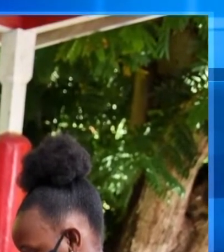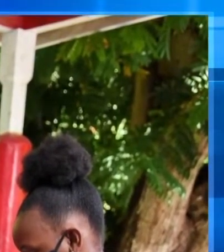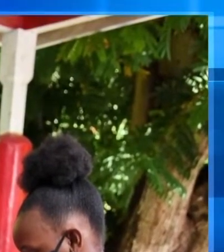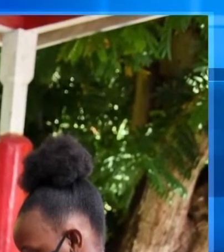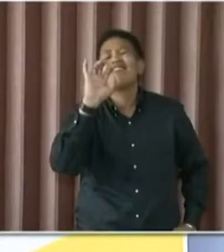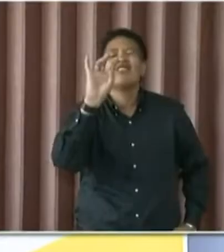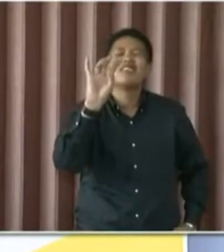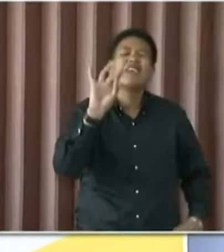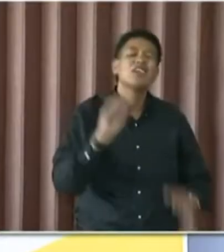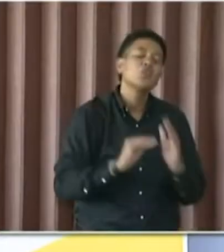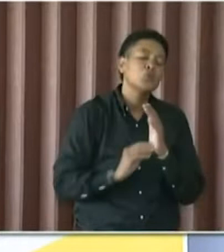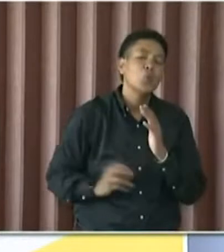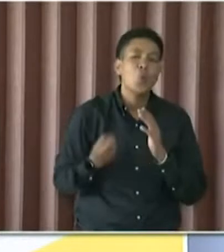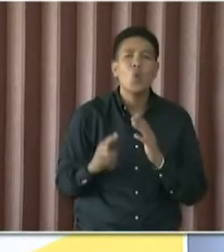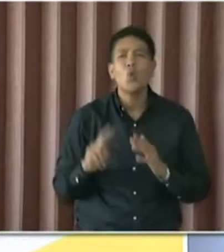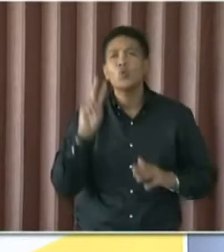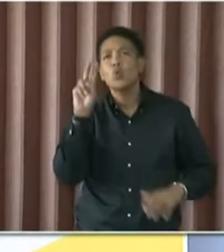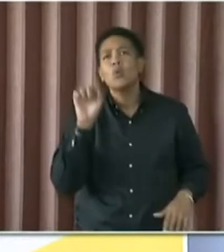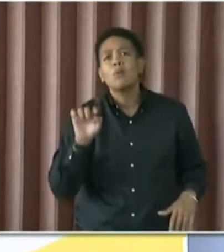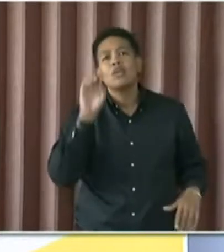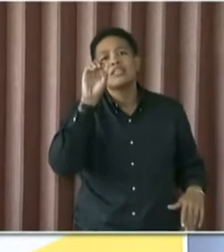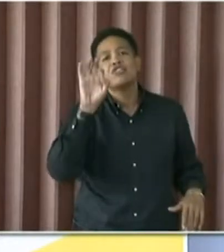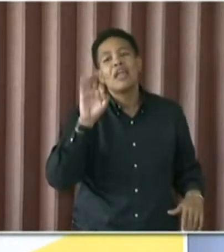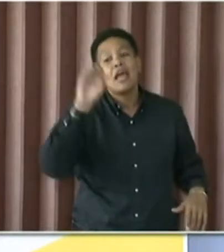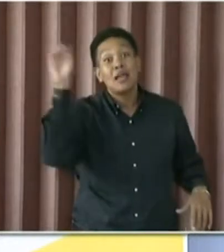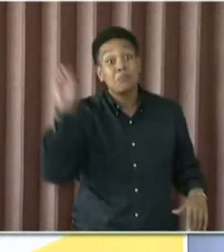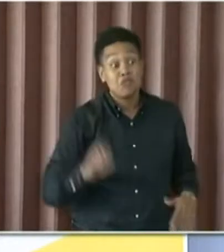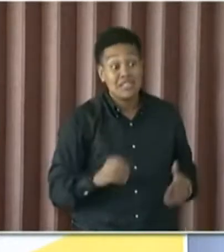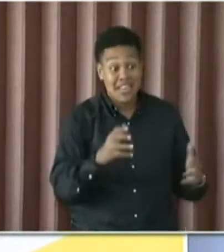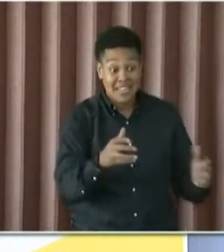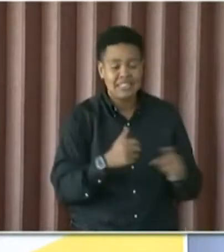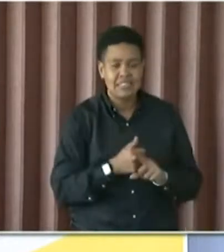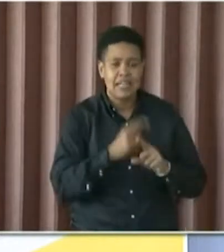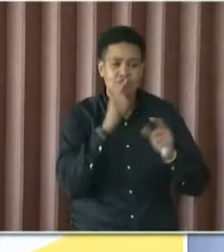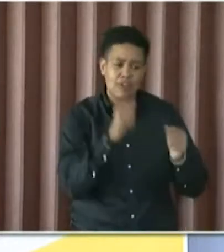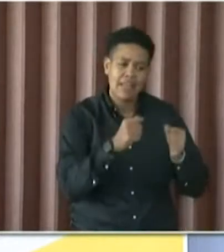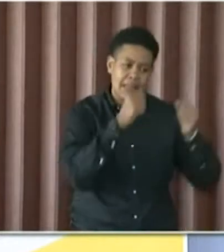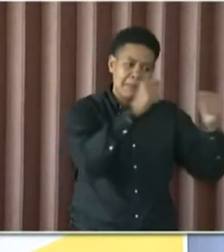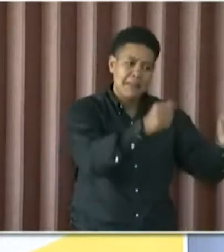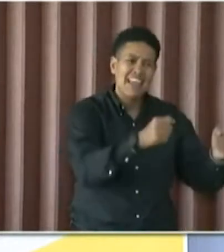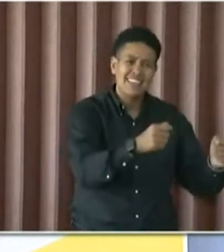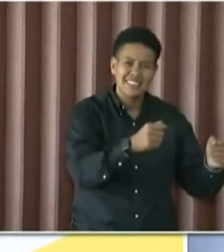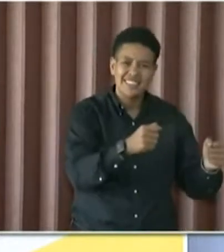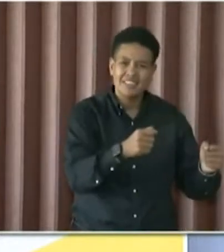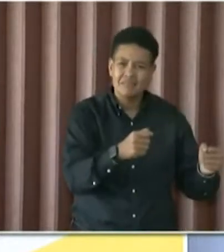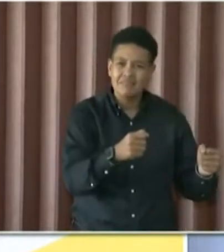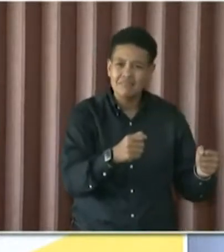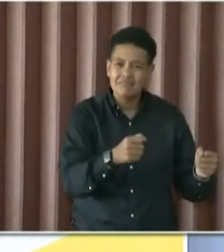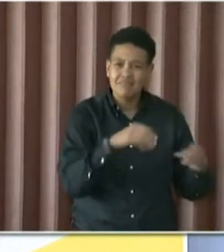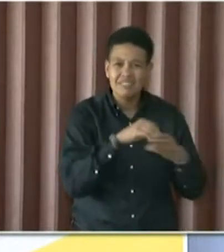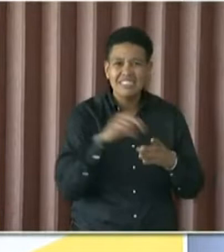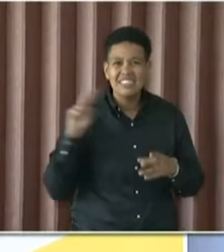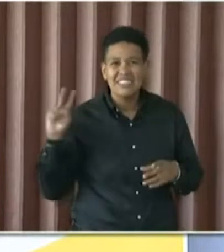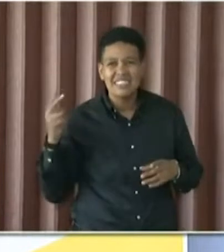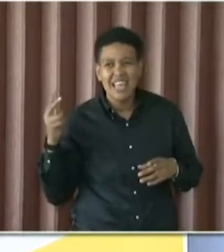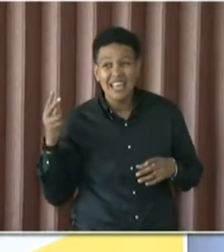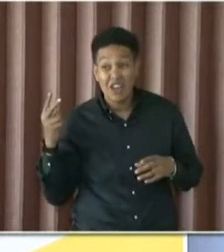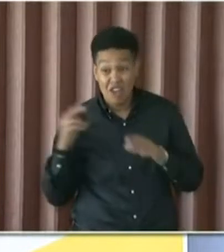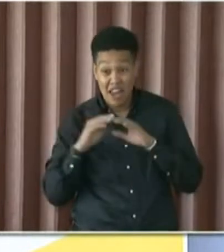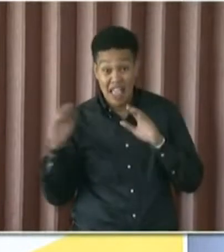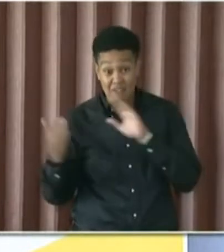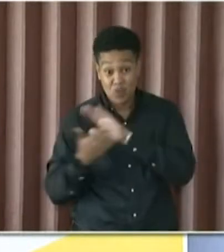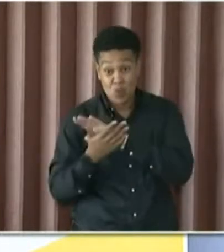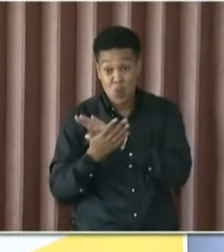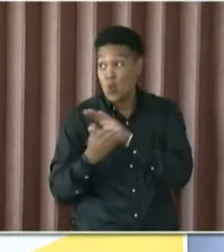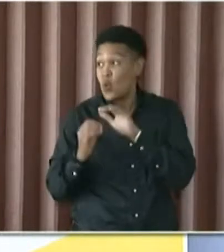778 students, or 2.09%, were placed manually in secondary level schools